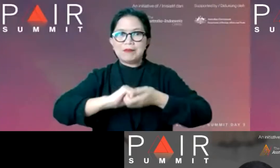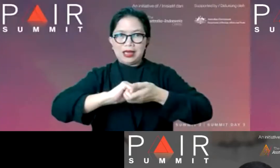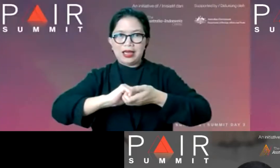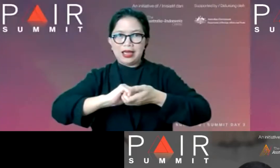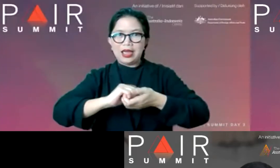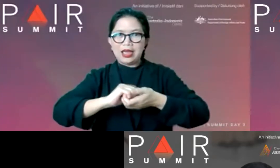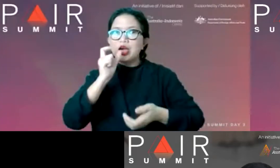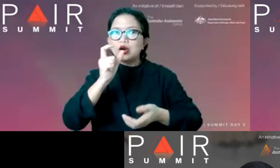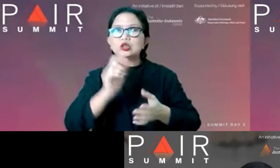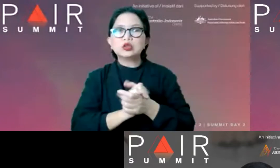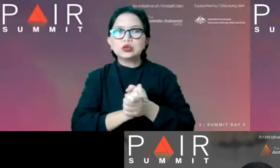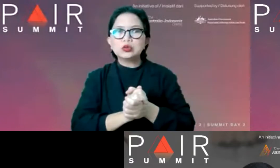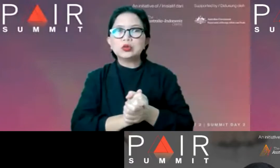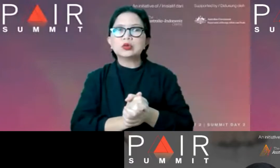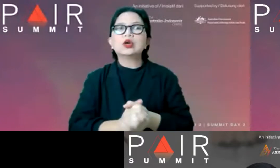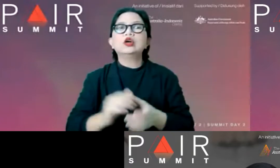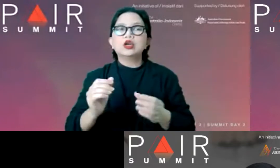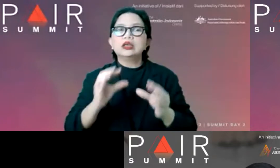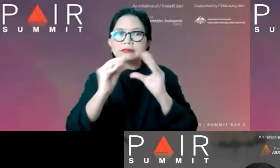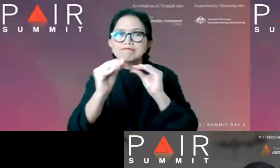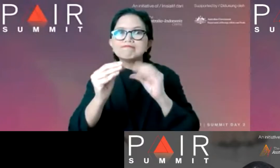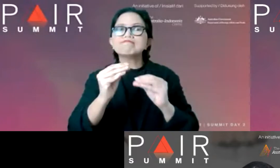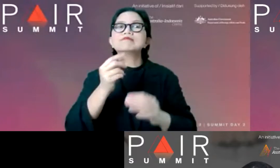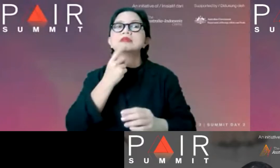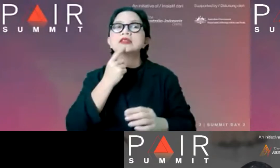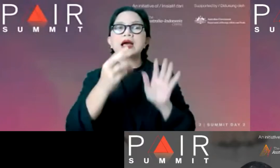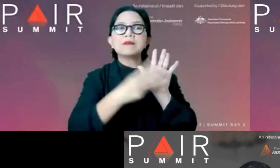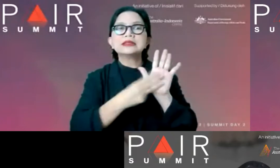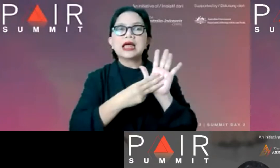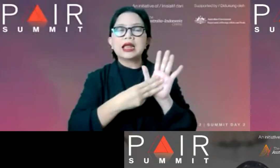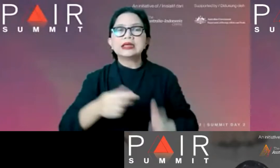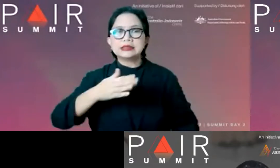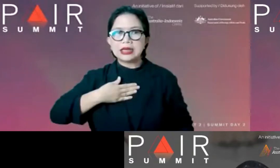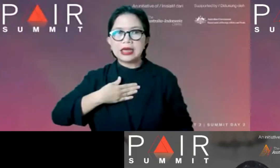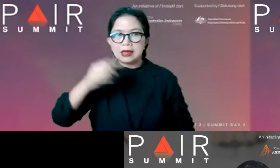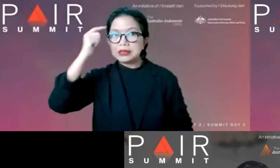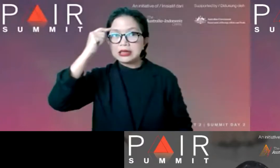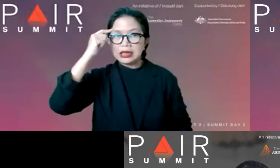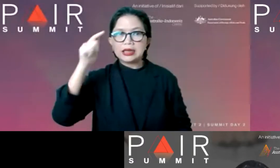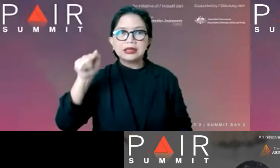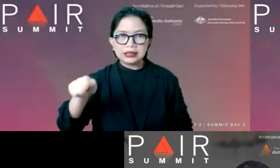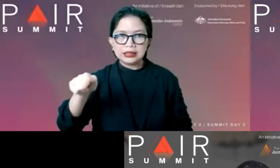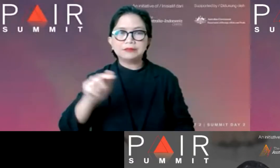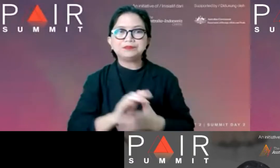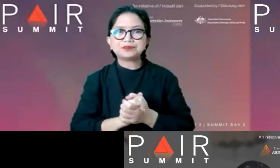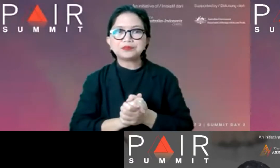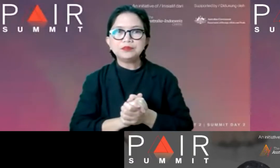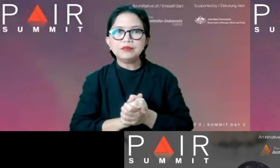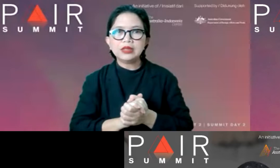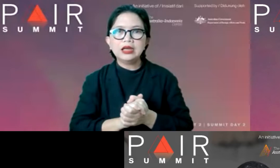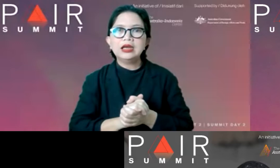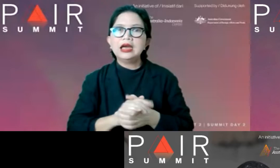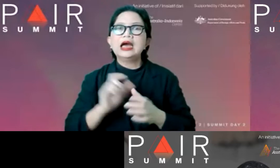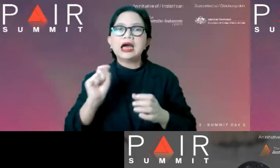I think it points out to the there's a huge disparities between